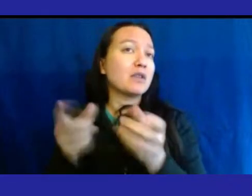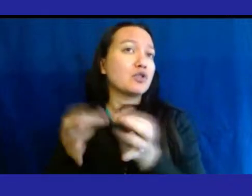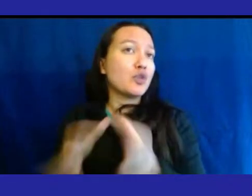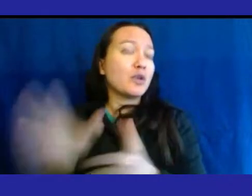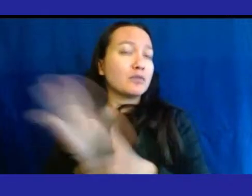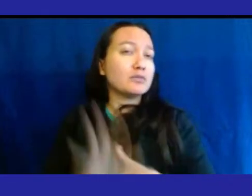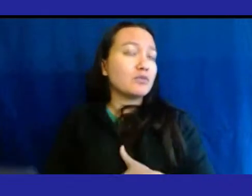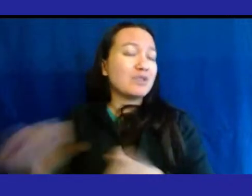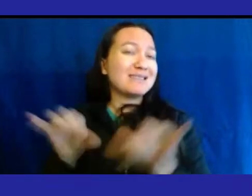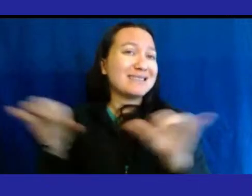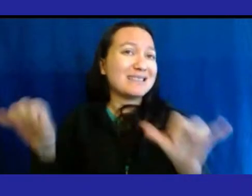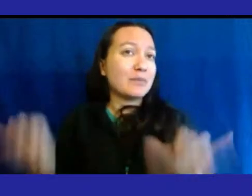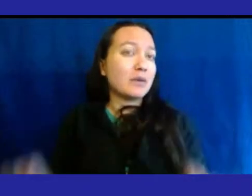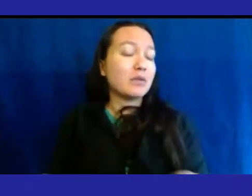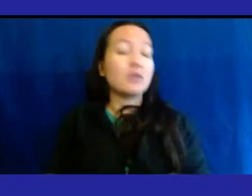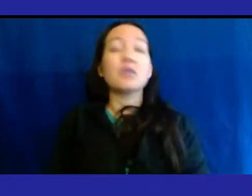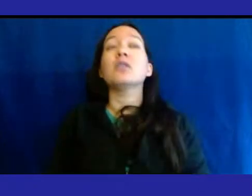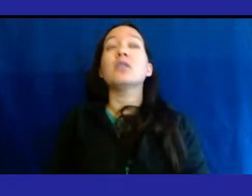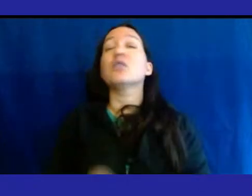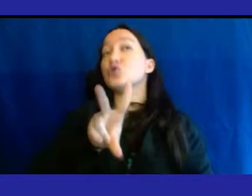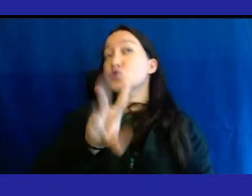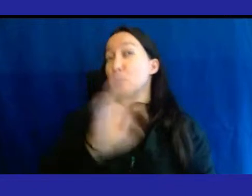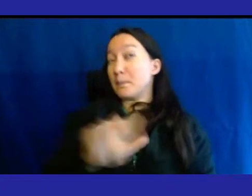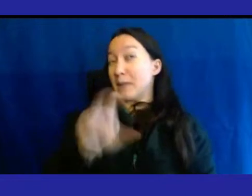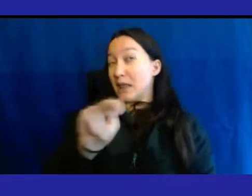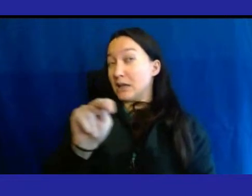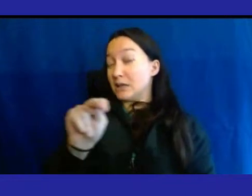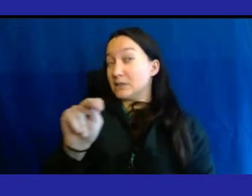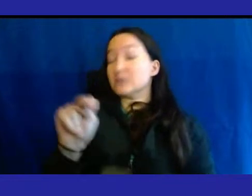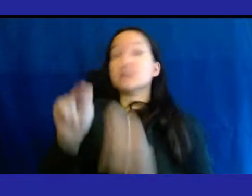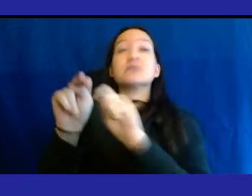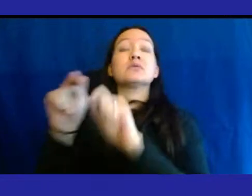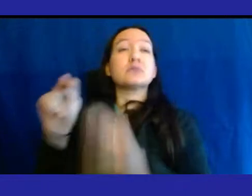system. Of those 2 million interactions, we had